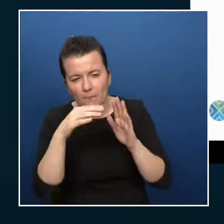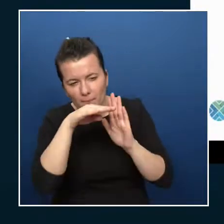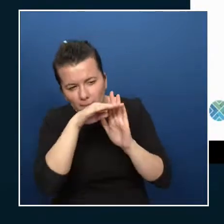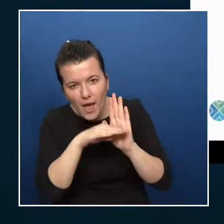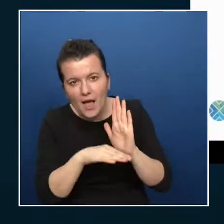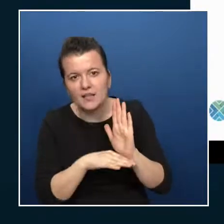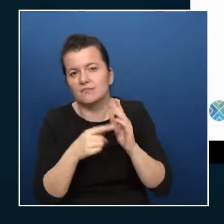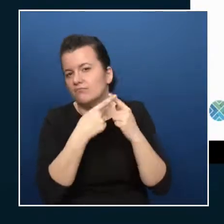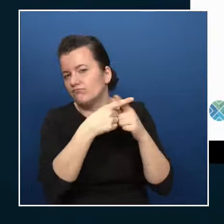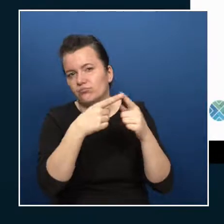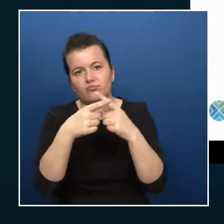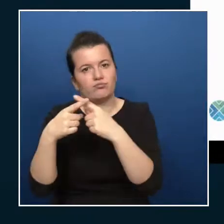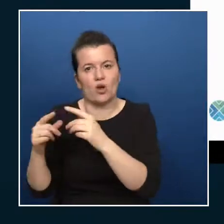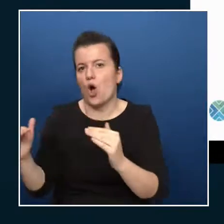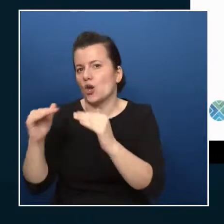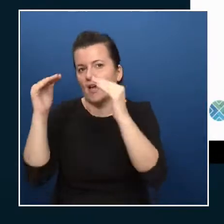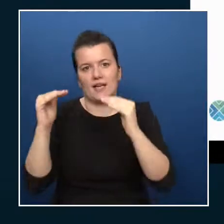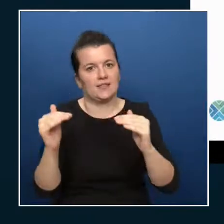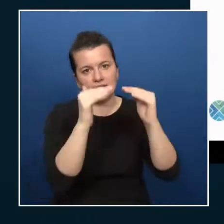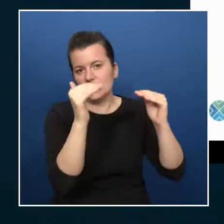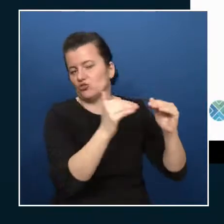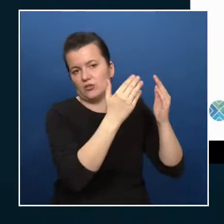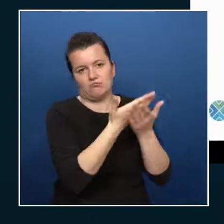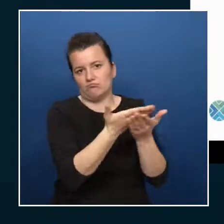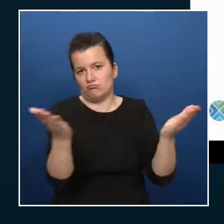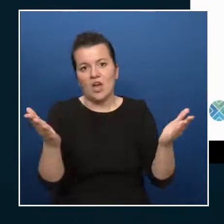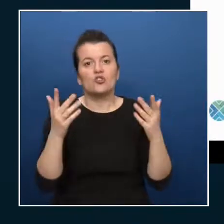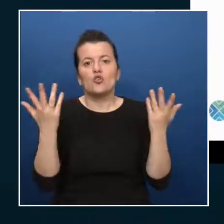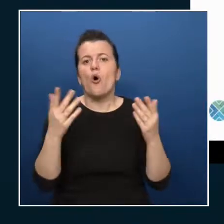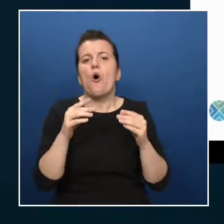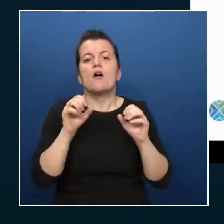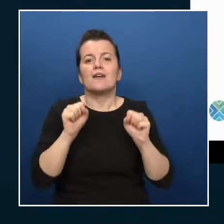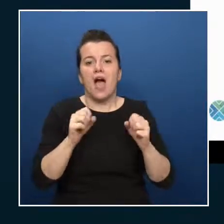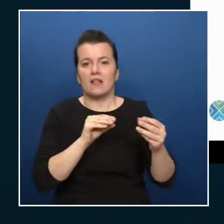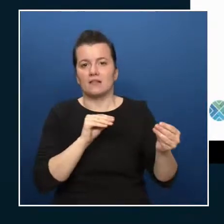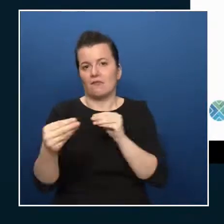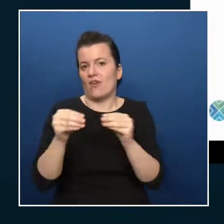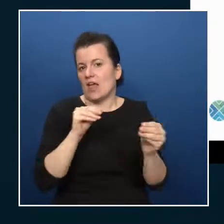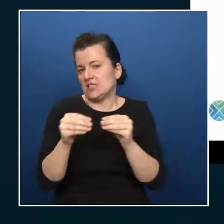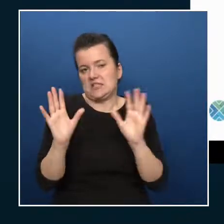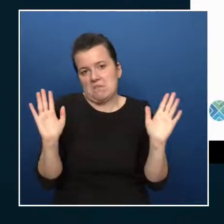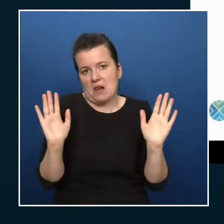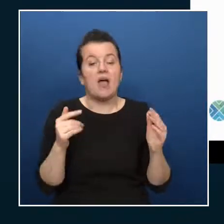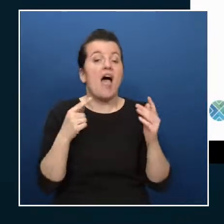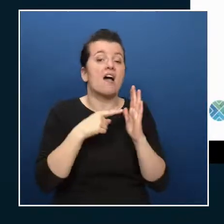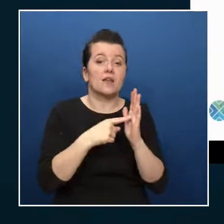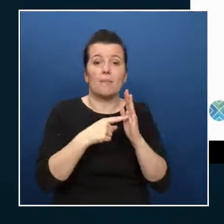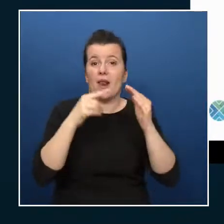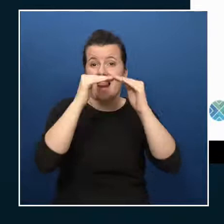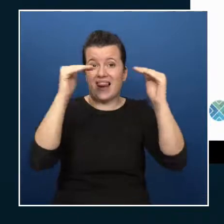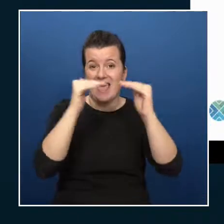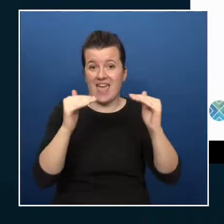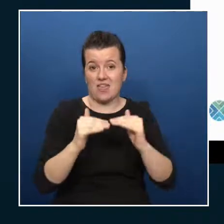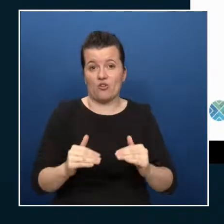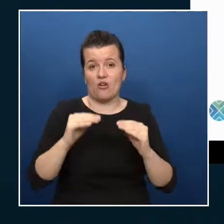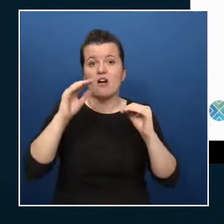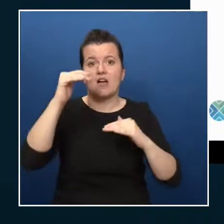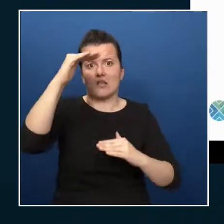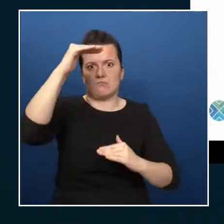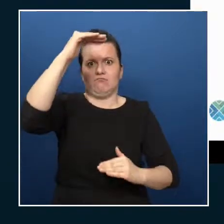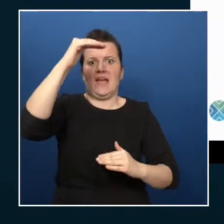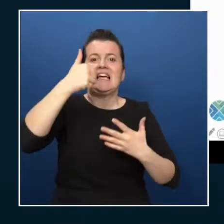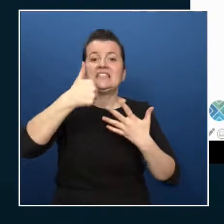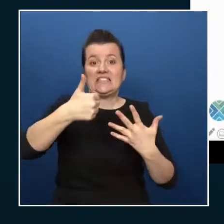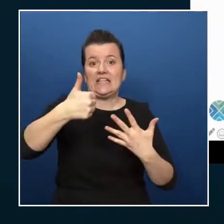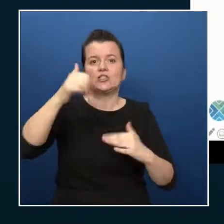And because you have this flexibility and you can go up to 6 levels deep, you can also combine multiple strategies like the one you see here.